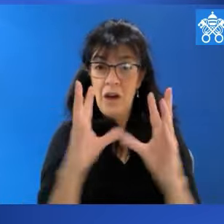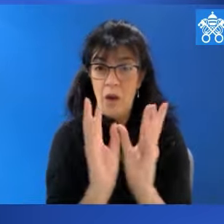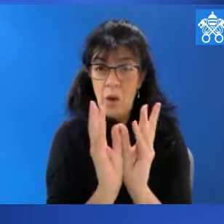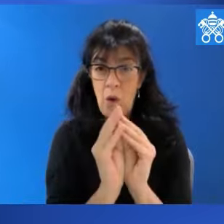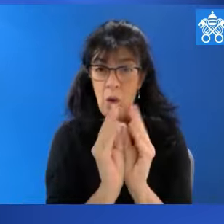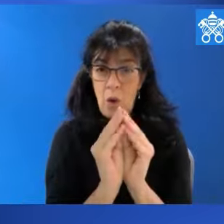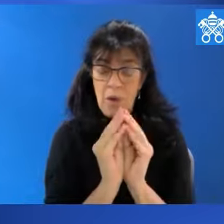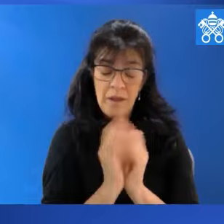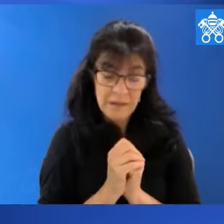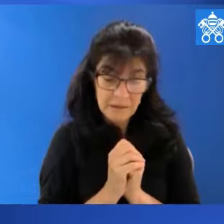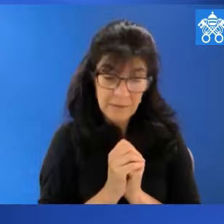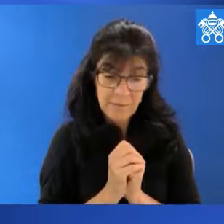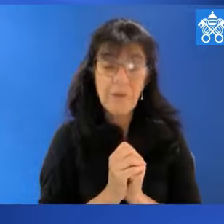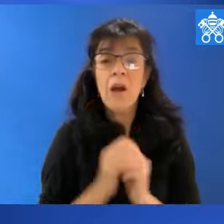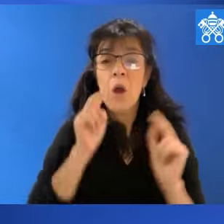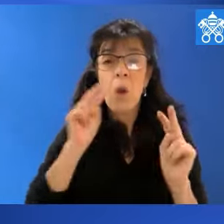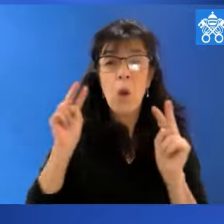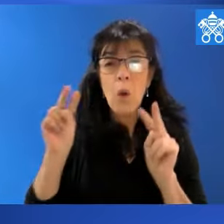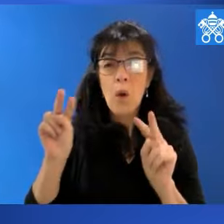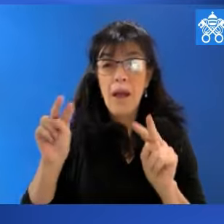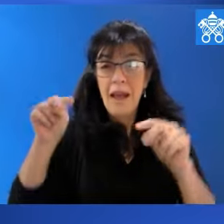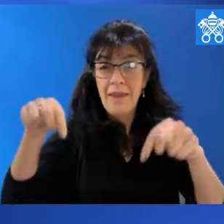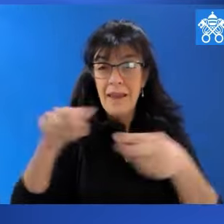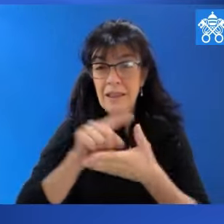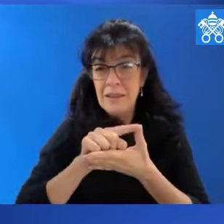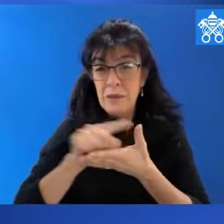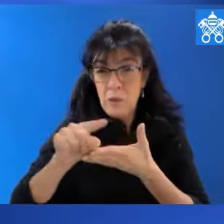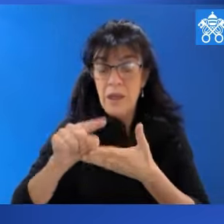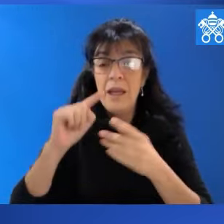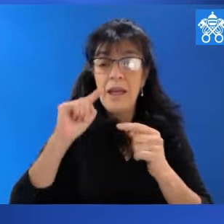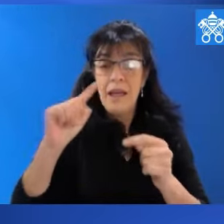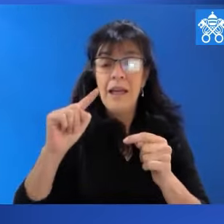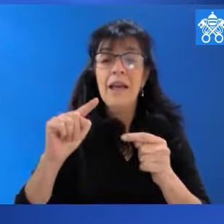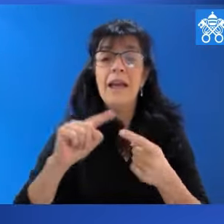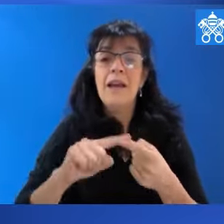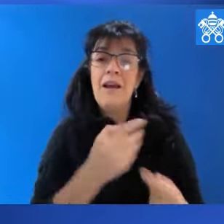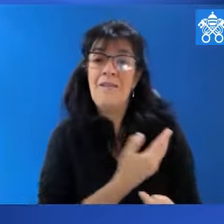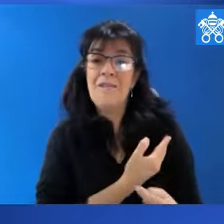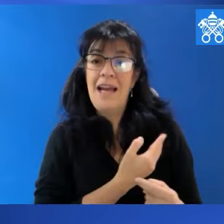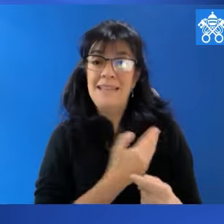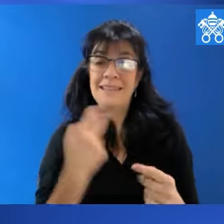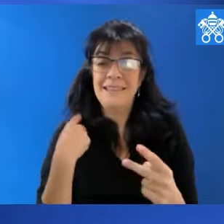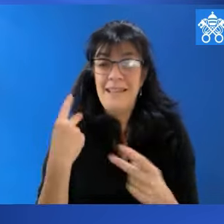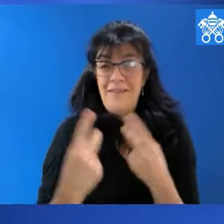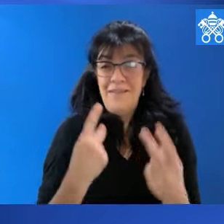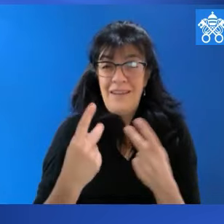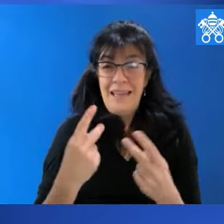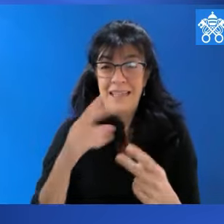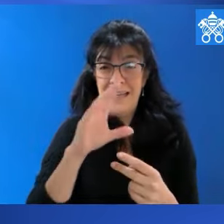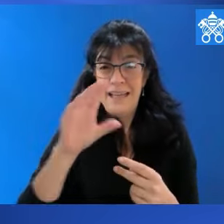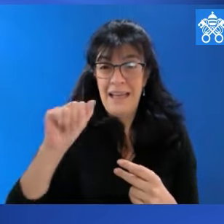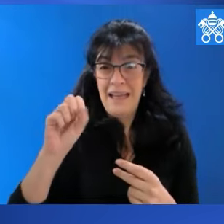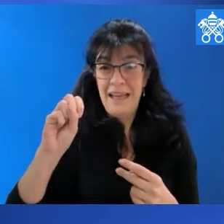ahead in the coming week, Pope Francis is making a historical visit to Asia and Oceania. The Holy Father